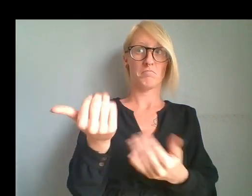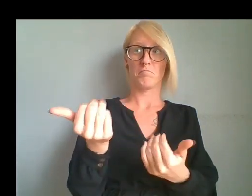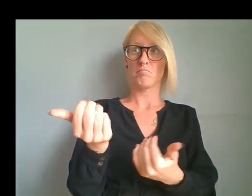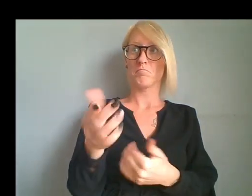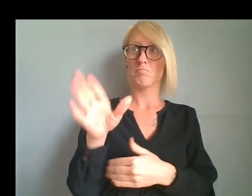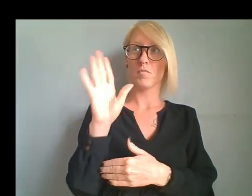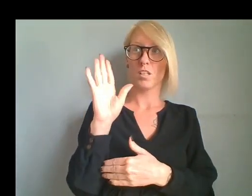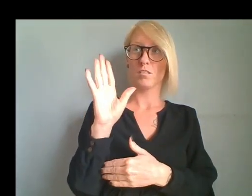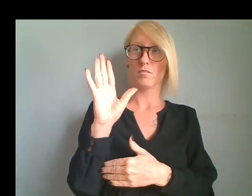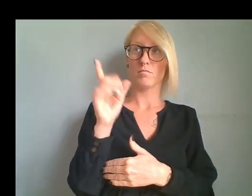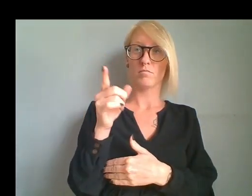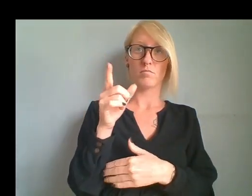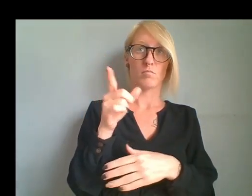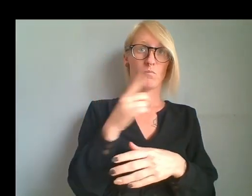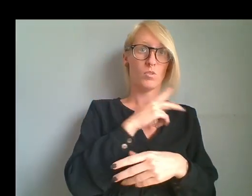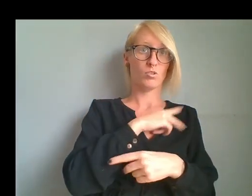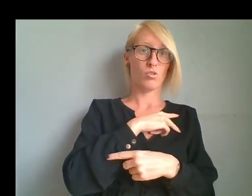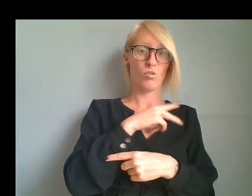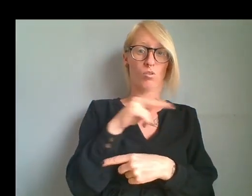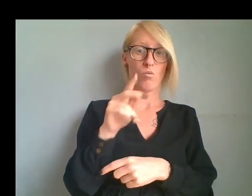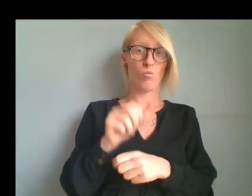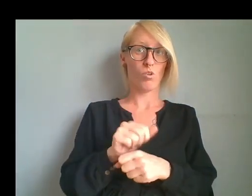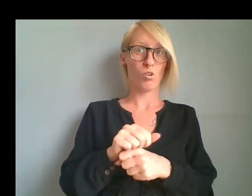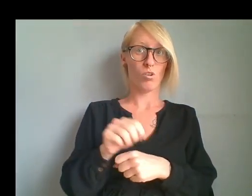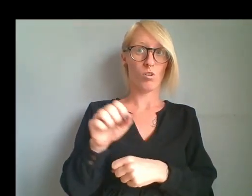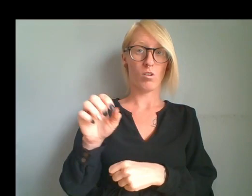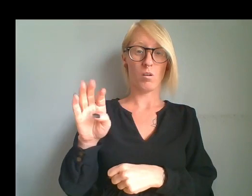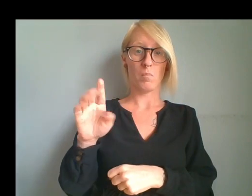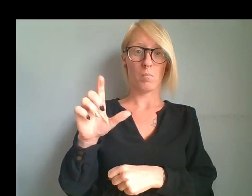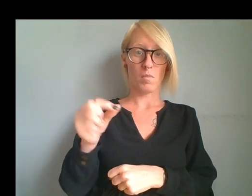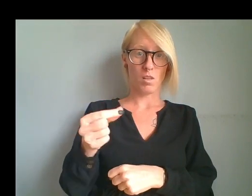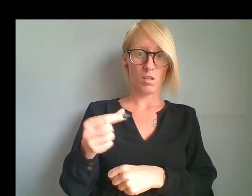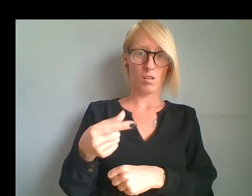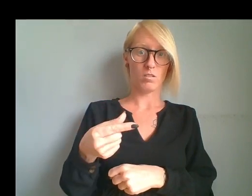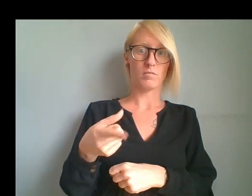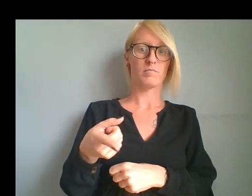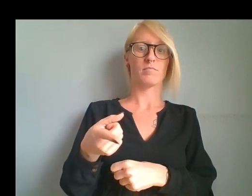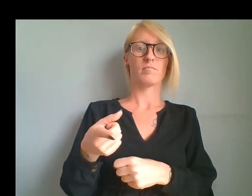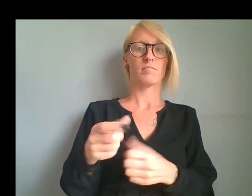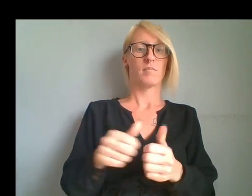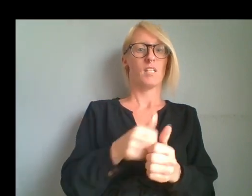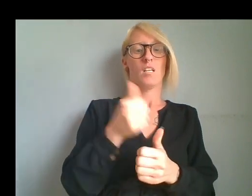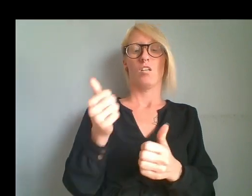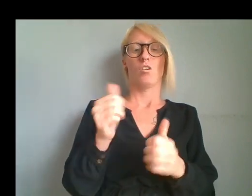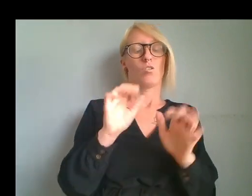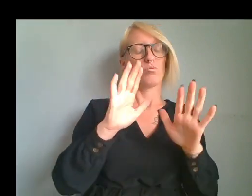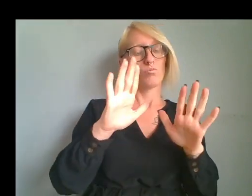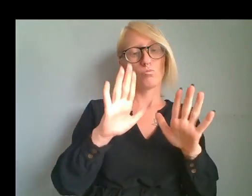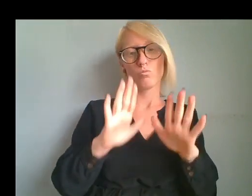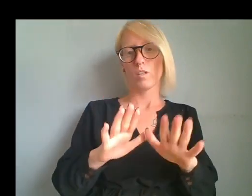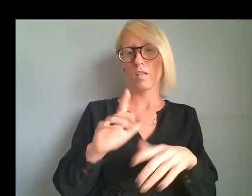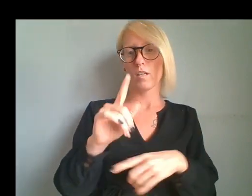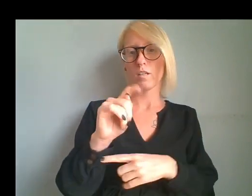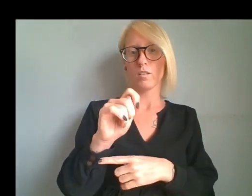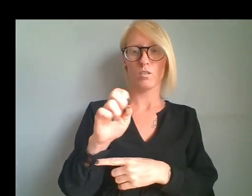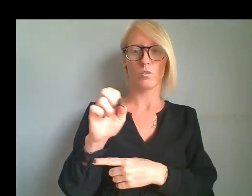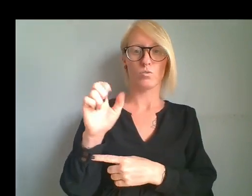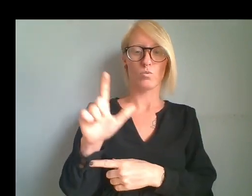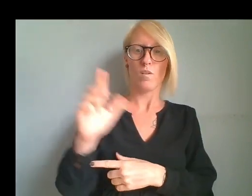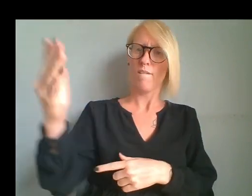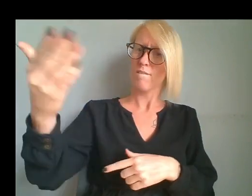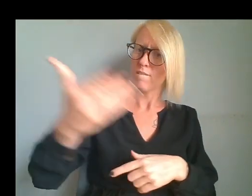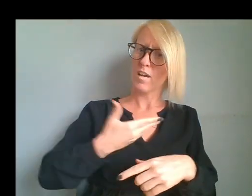blog? So maybe about a third. Okay, a blog is a great tool for, again,